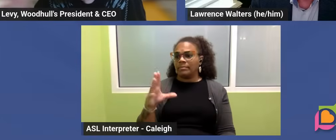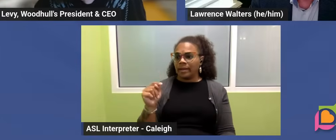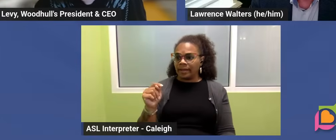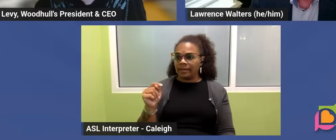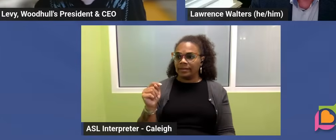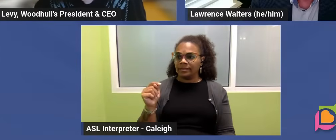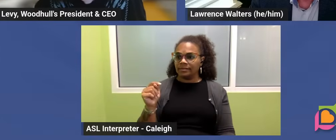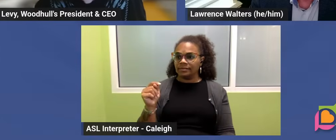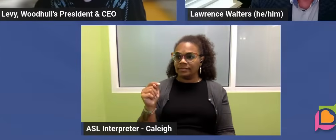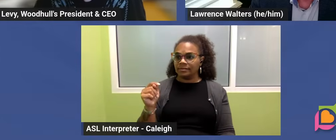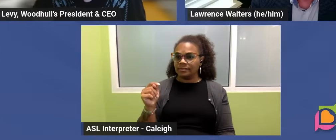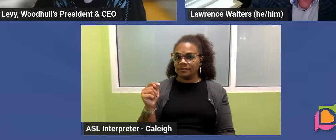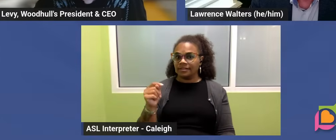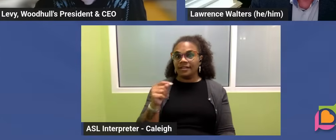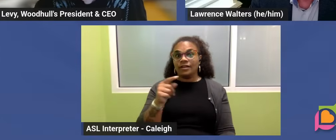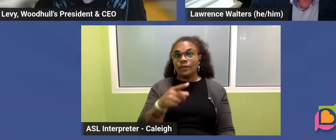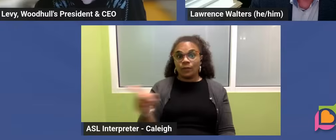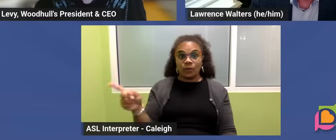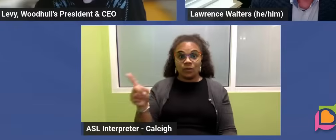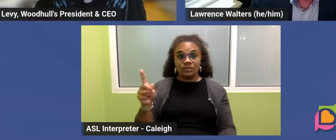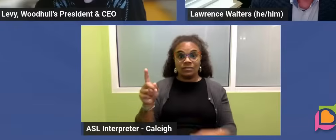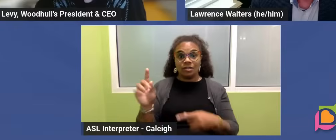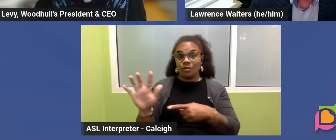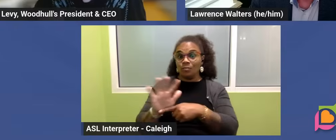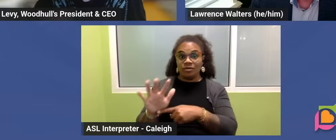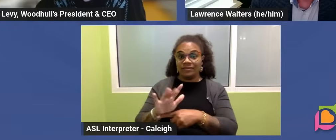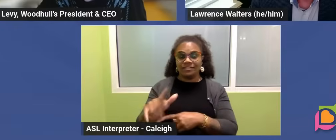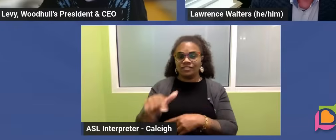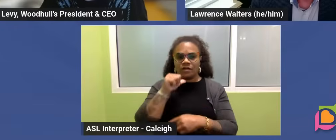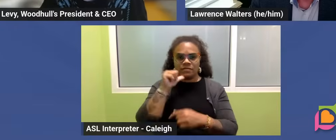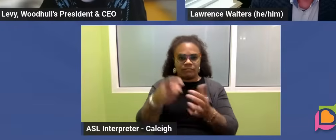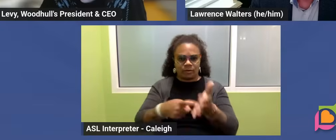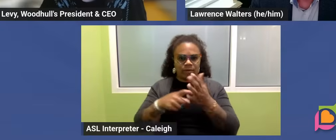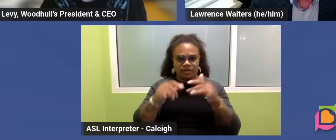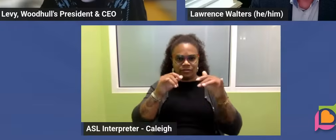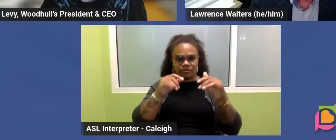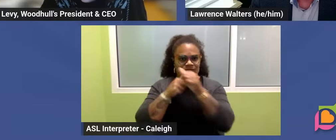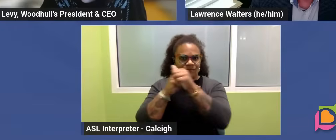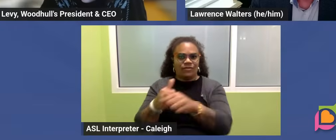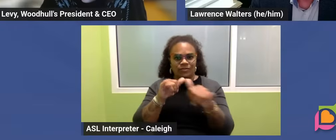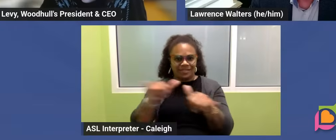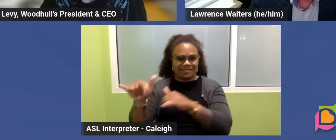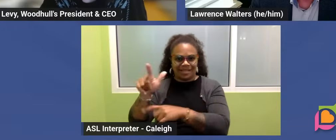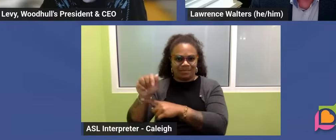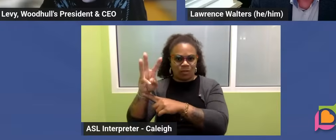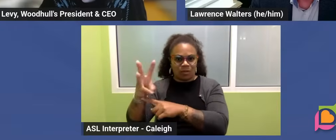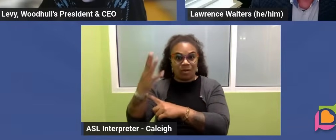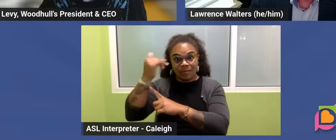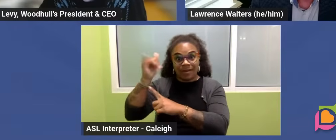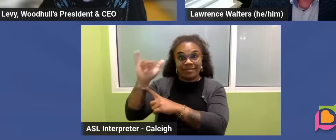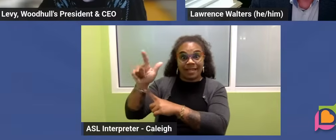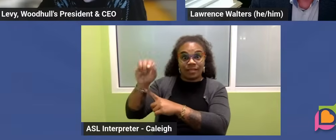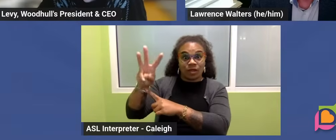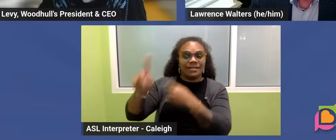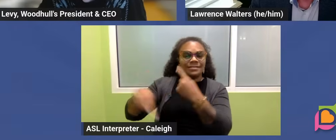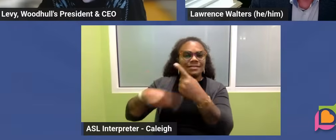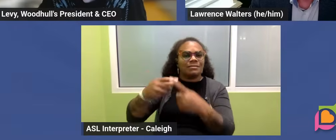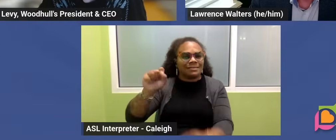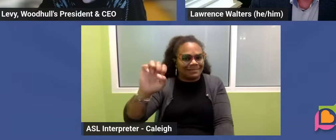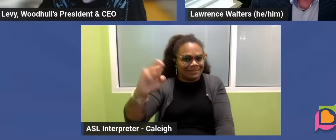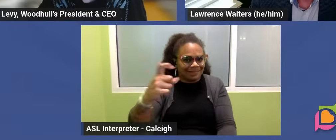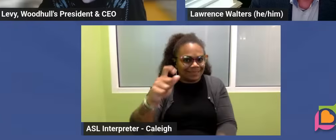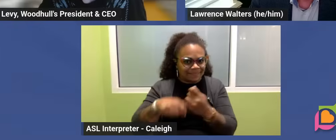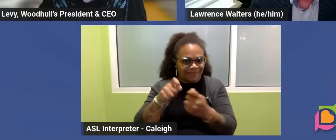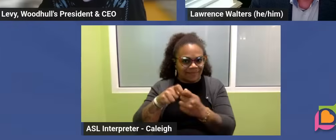they're not restricted in this way because this is sex. And if it's about sex or